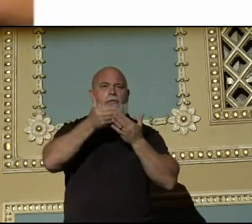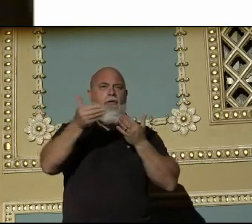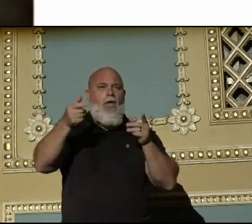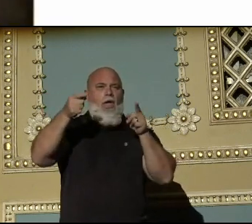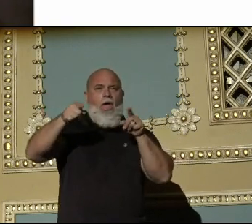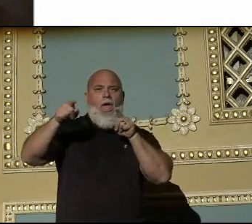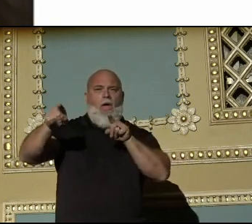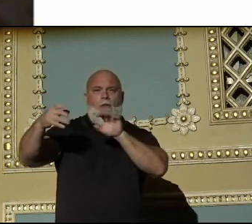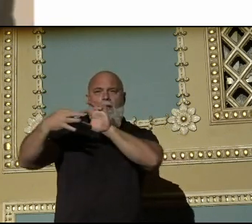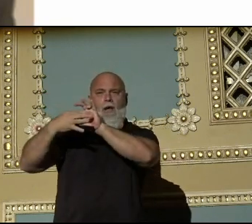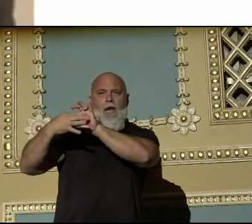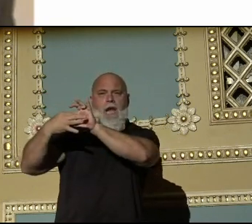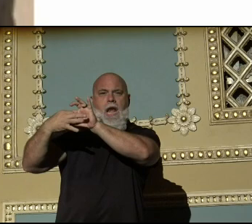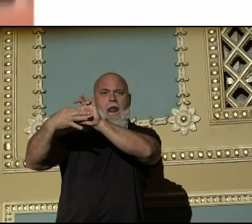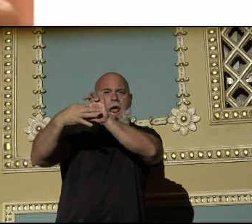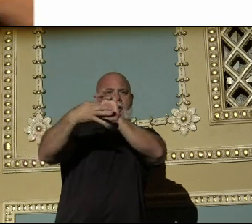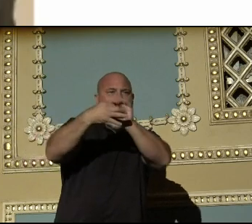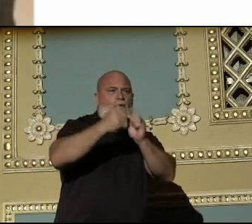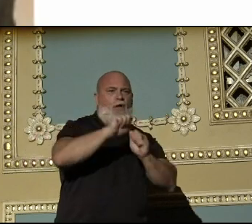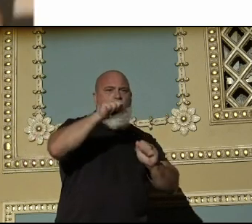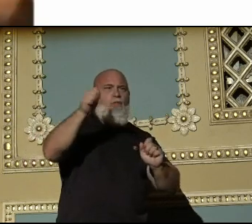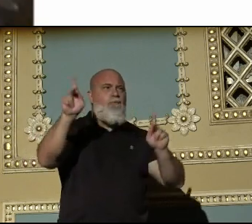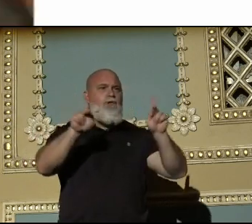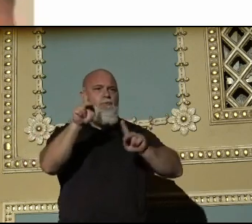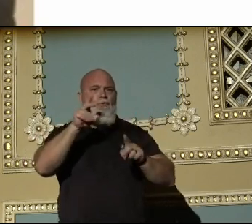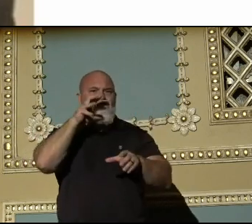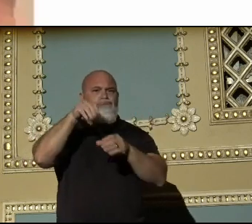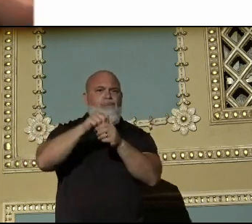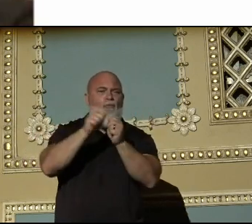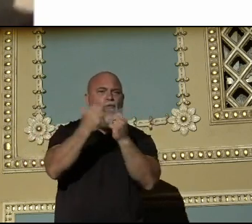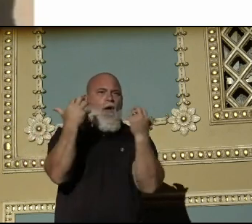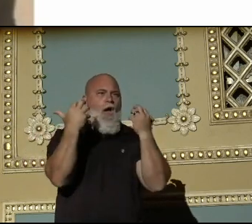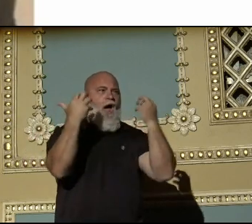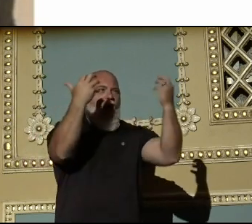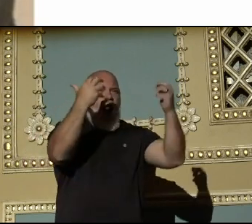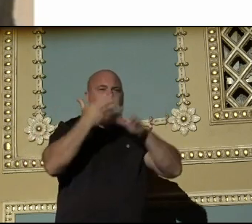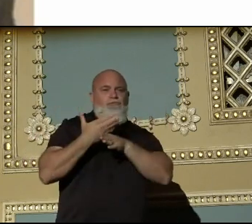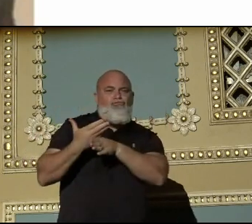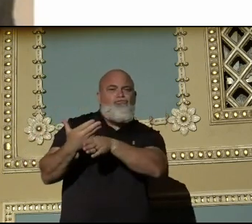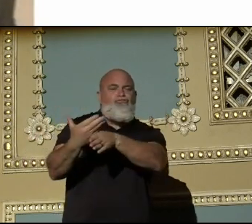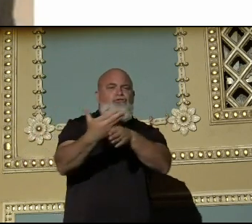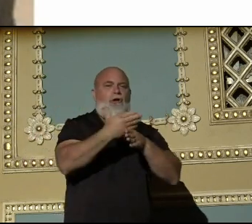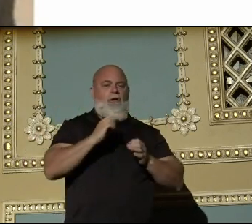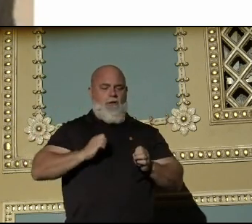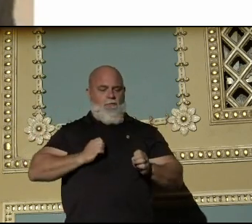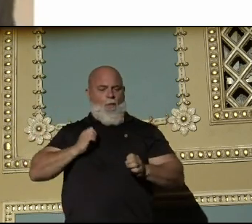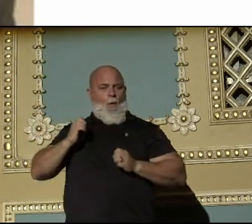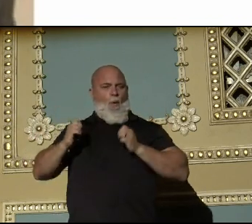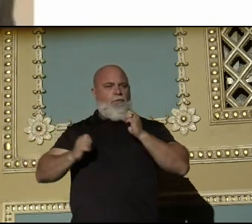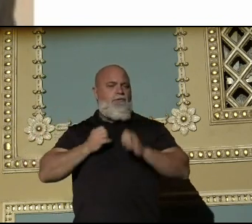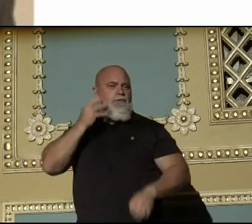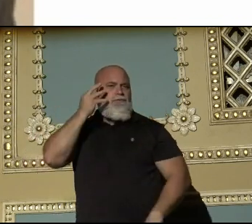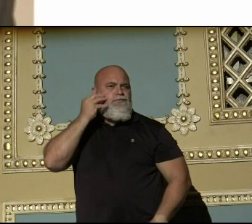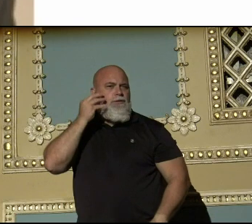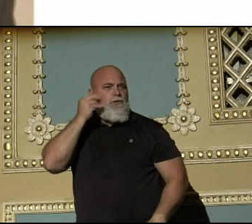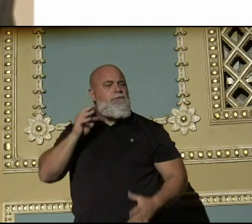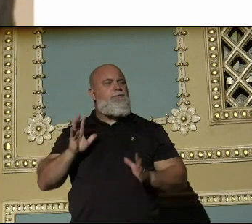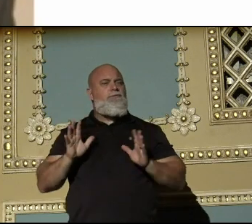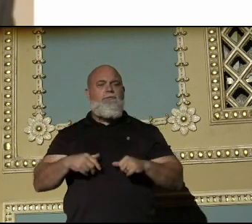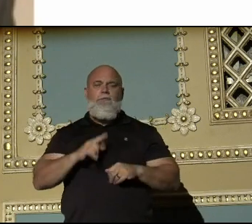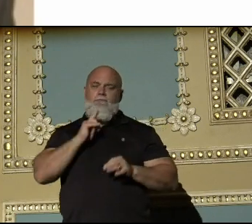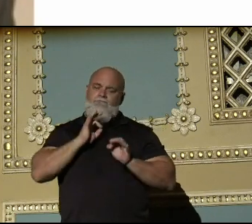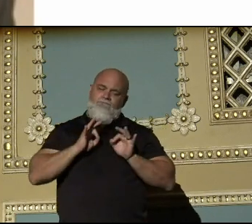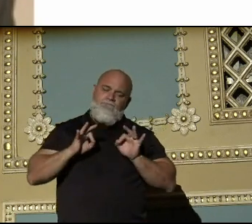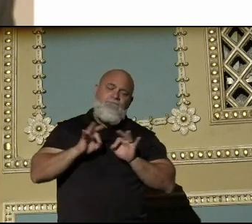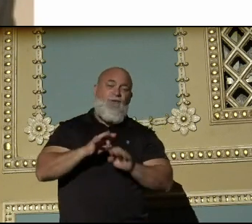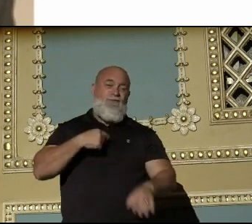connection to the other audience members where you have that shared emotional experience. So we need